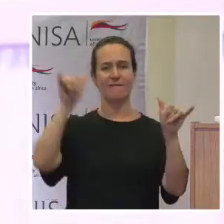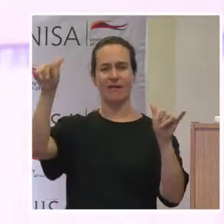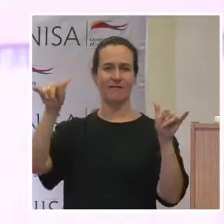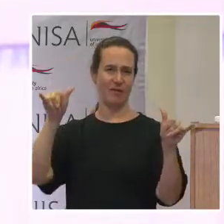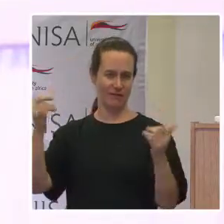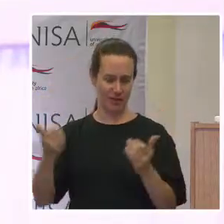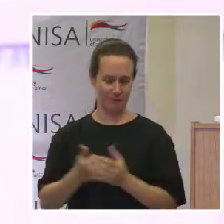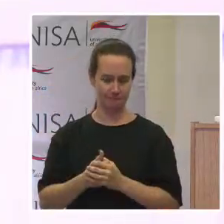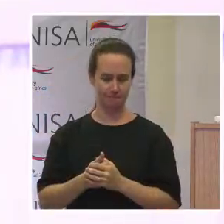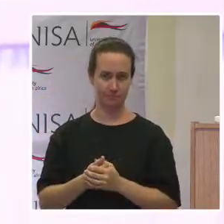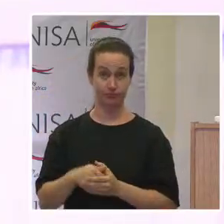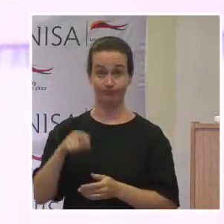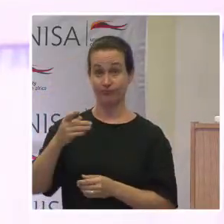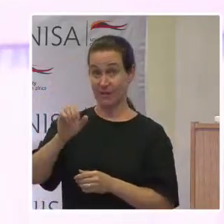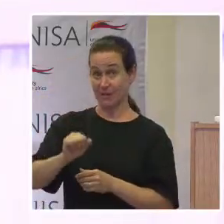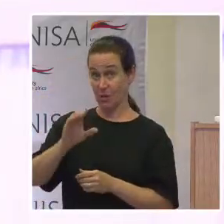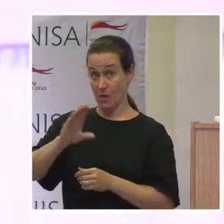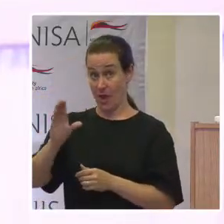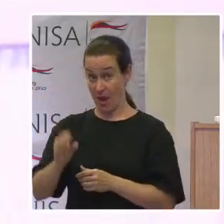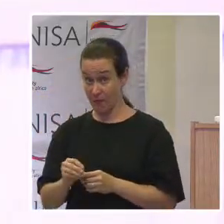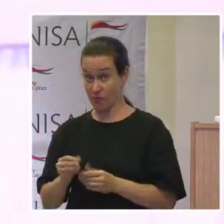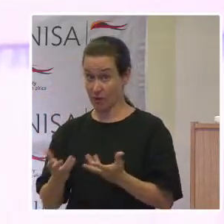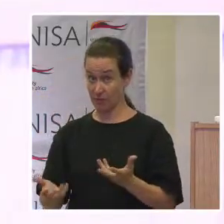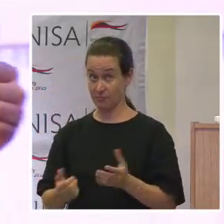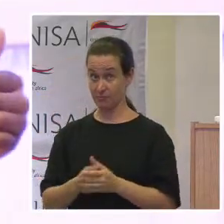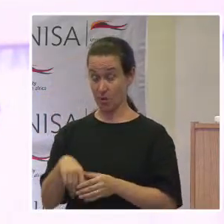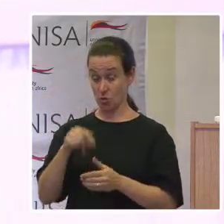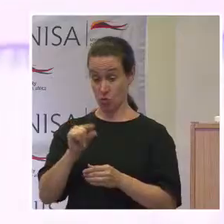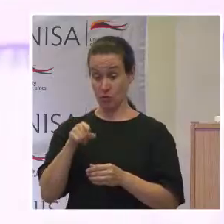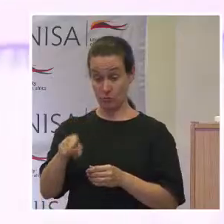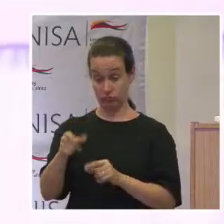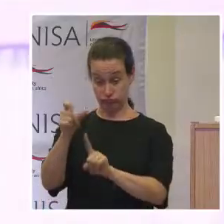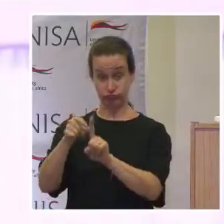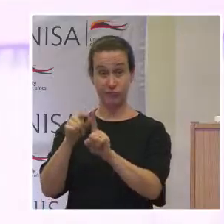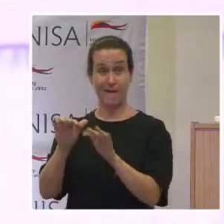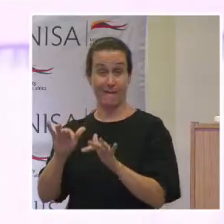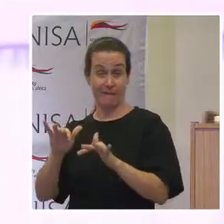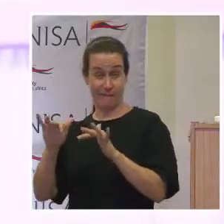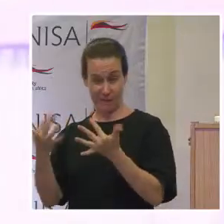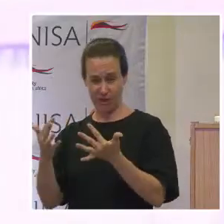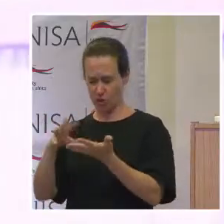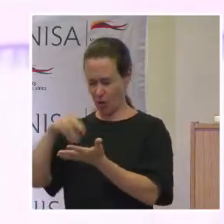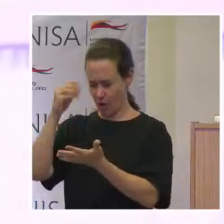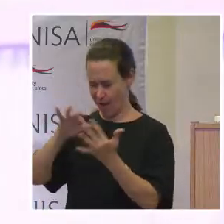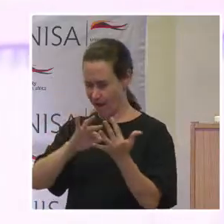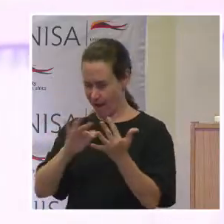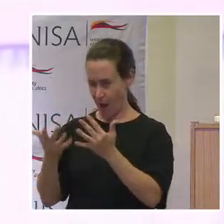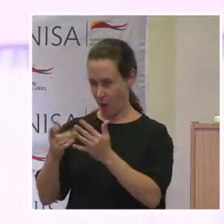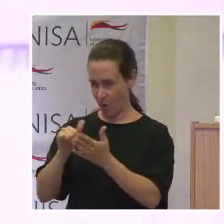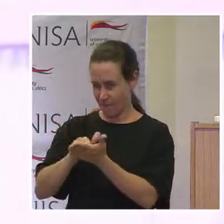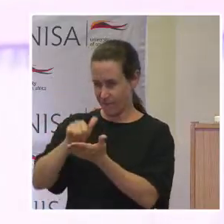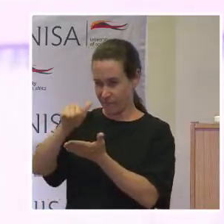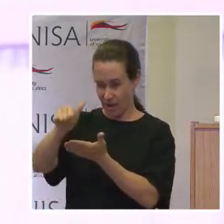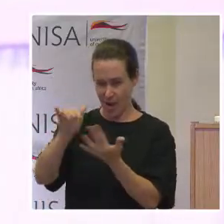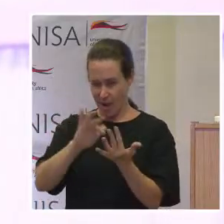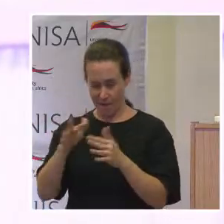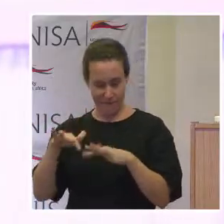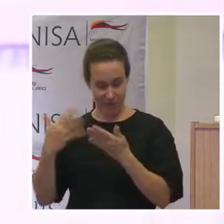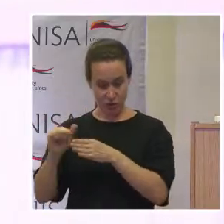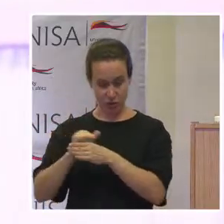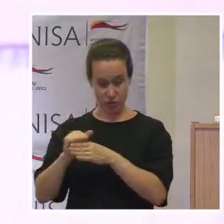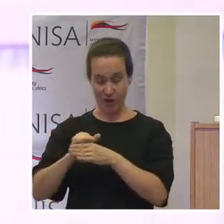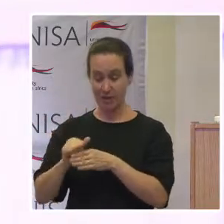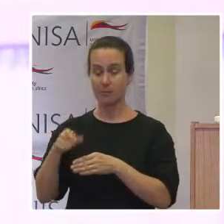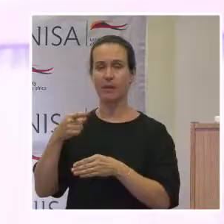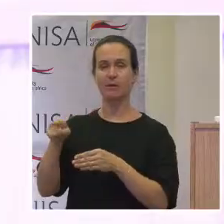countries. In South Africa, however, as soon as these pilots graduate and they finish their training, the airline market